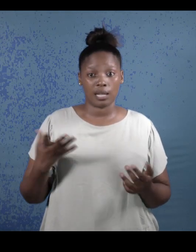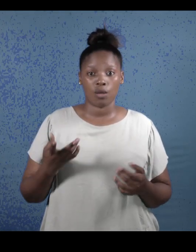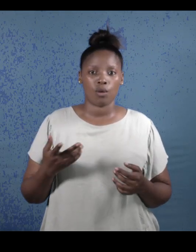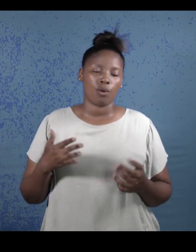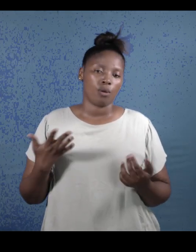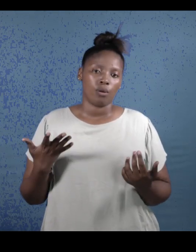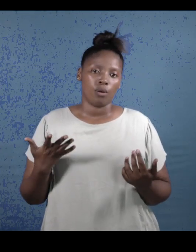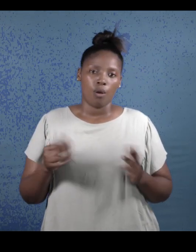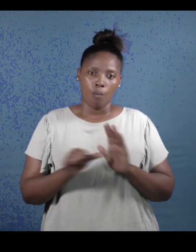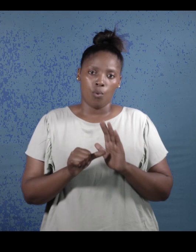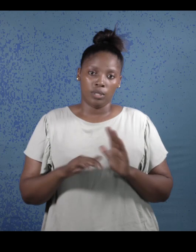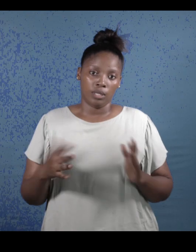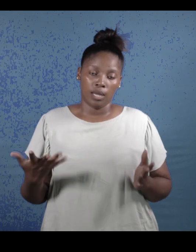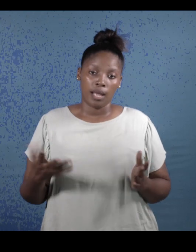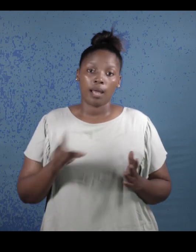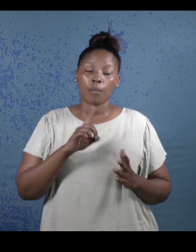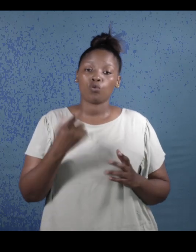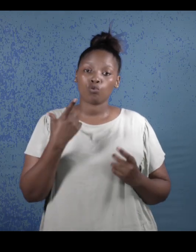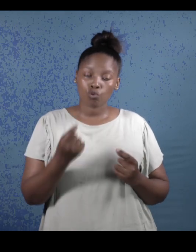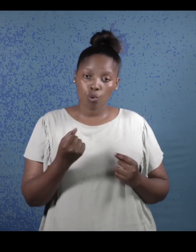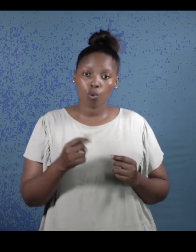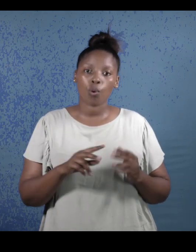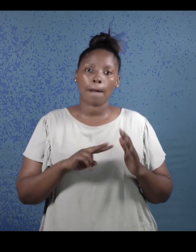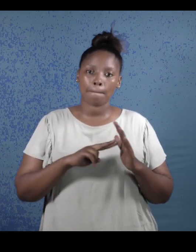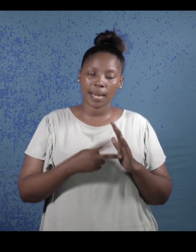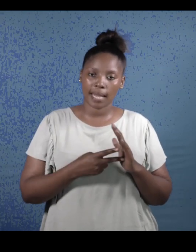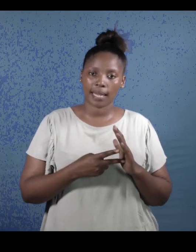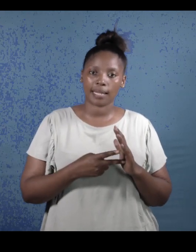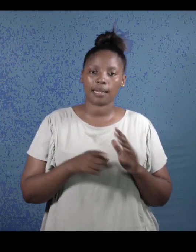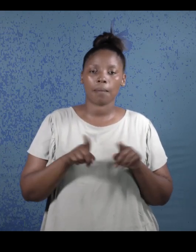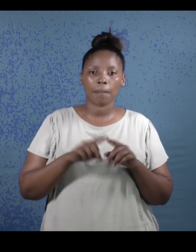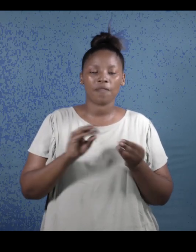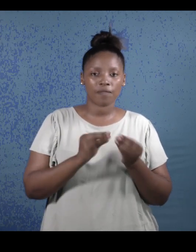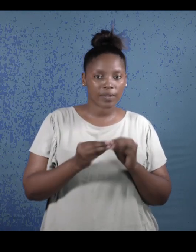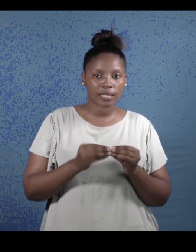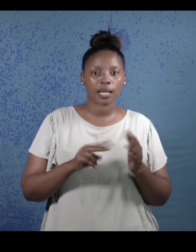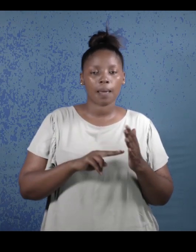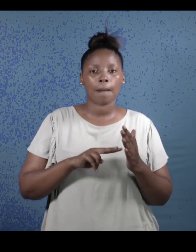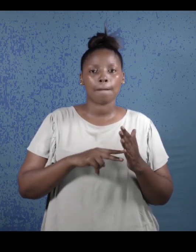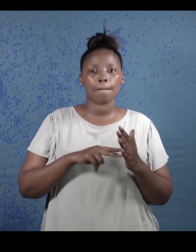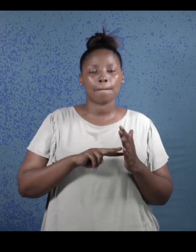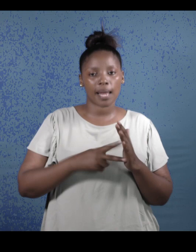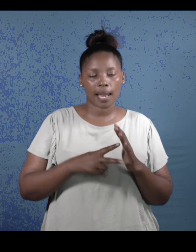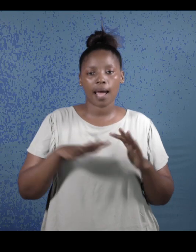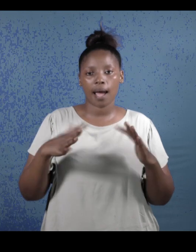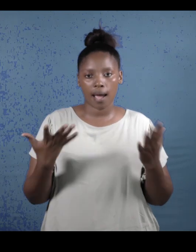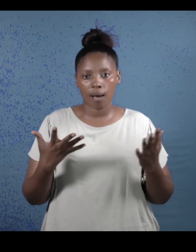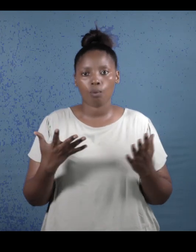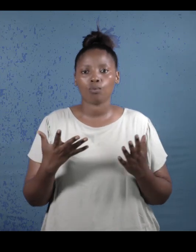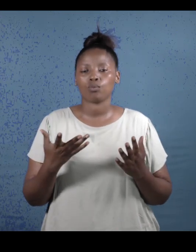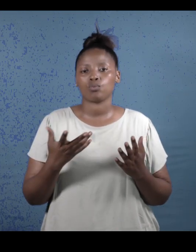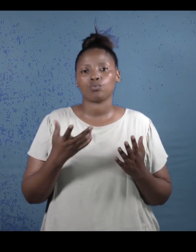thing you do as part of planning phase is to create a plan on how to approach and manage your project